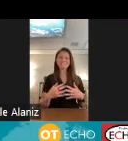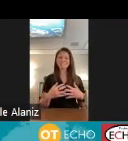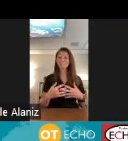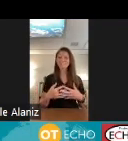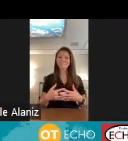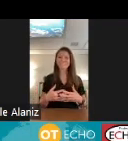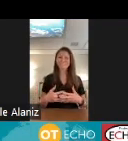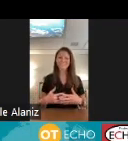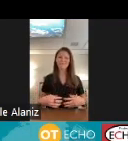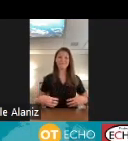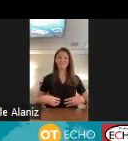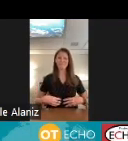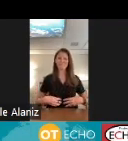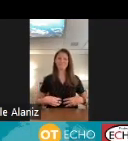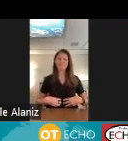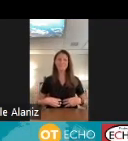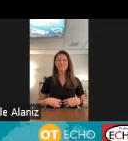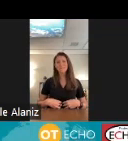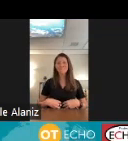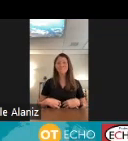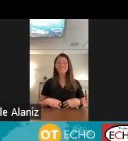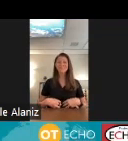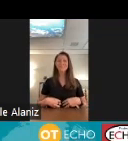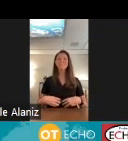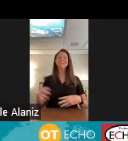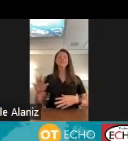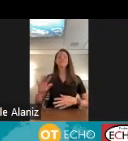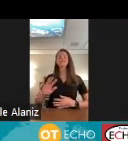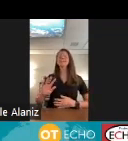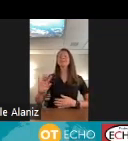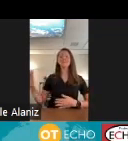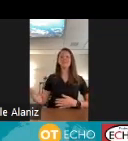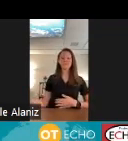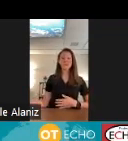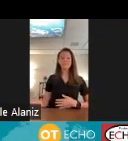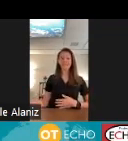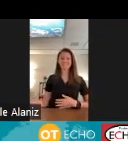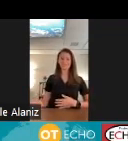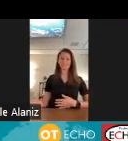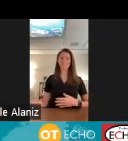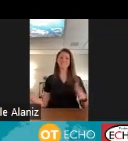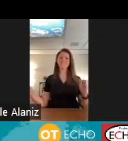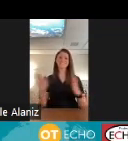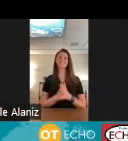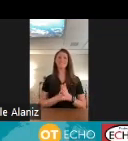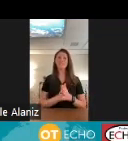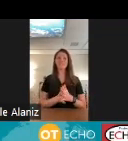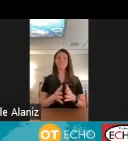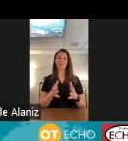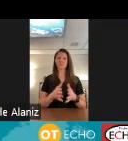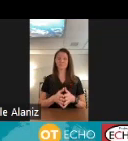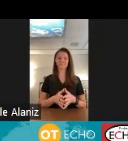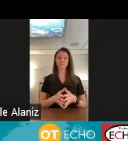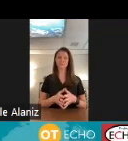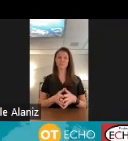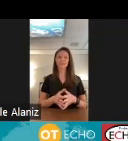at. It's getting close to lunchtime. I can feel my stomach grumbling a little bit, but I can ignore that distraction and stay focused